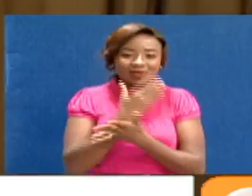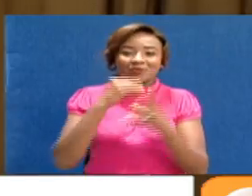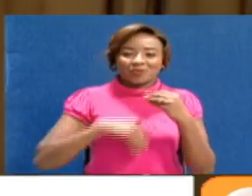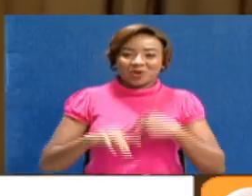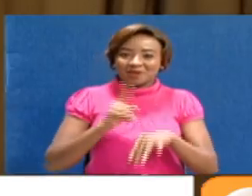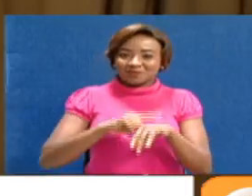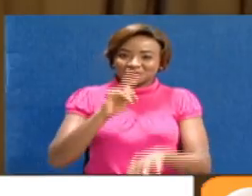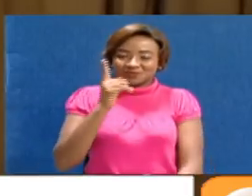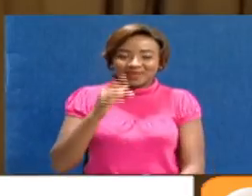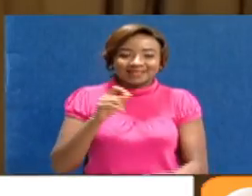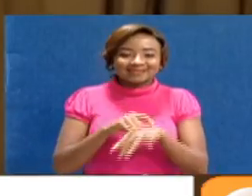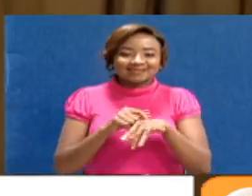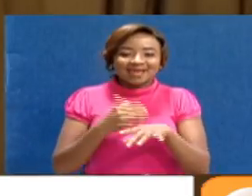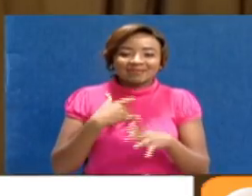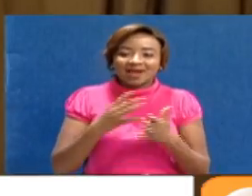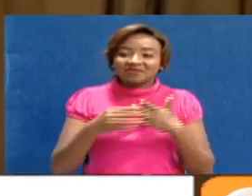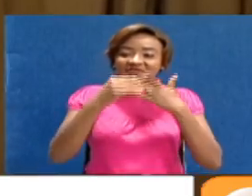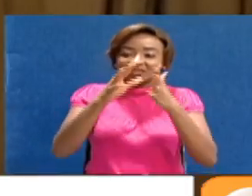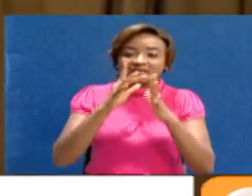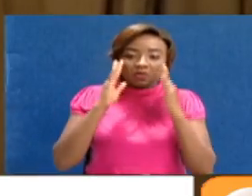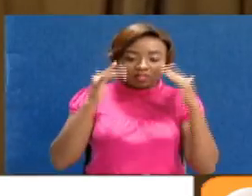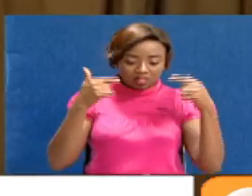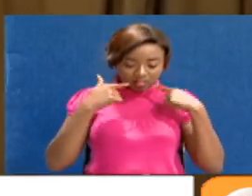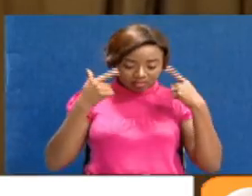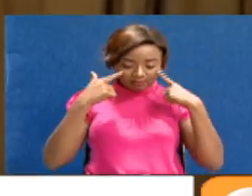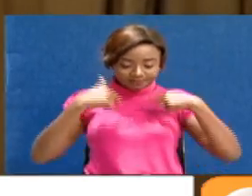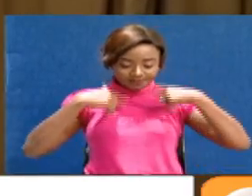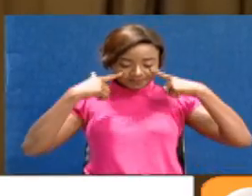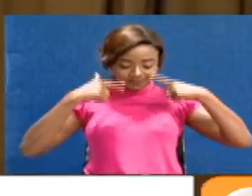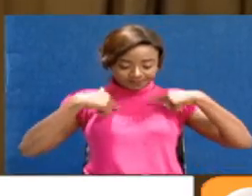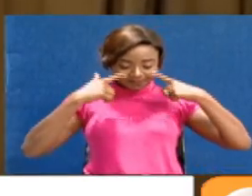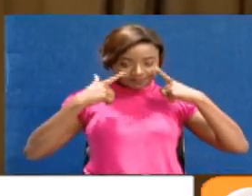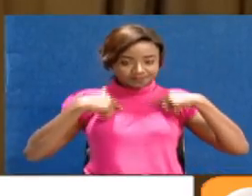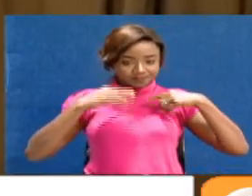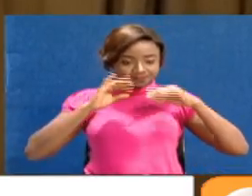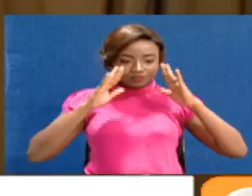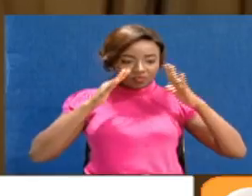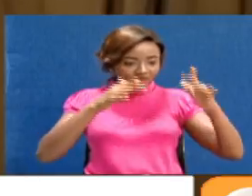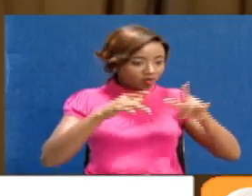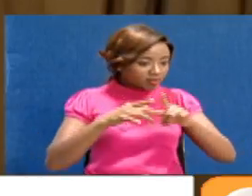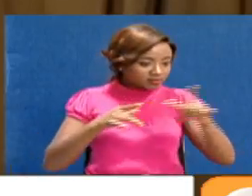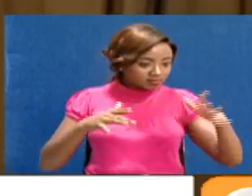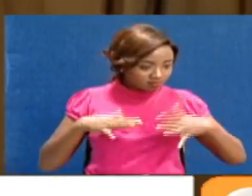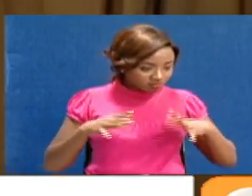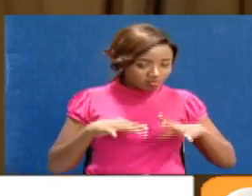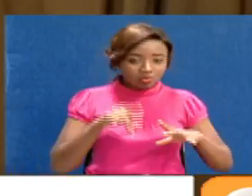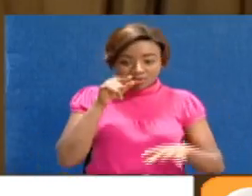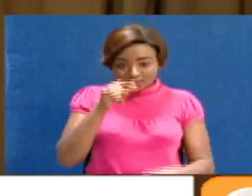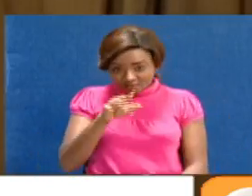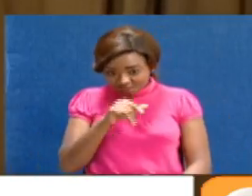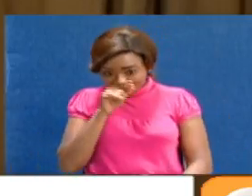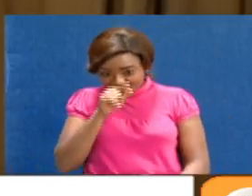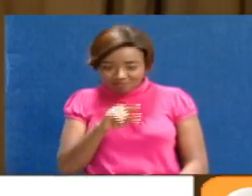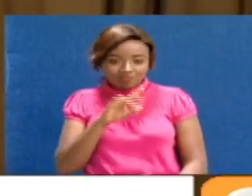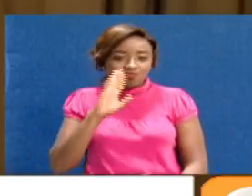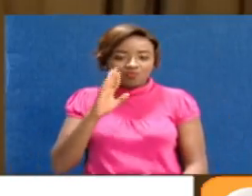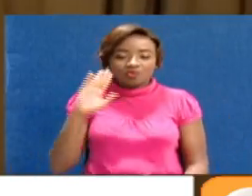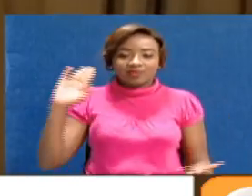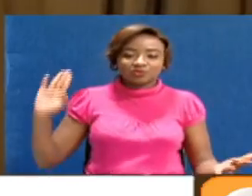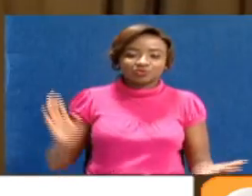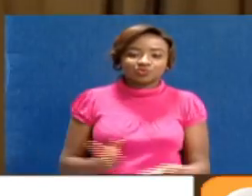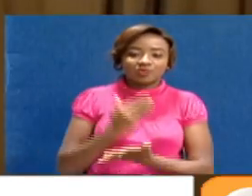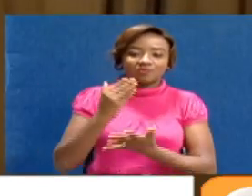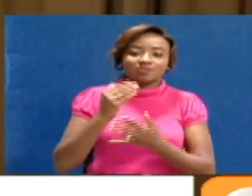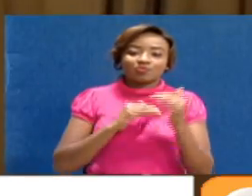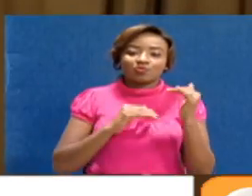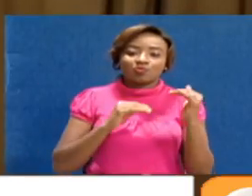will be selfless, who will not consider themselves but will put the public first. That is the time when we will win